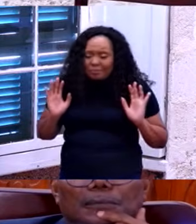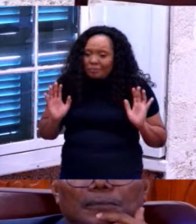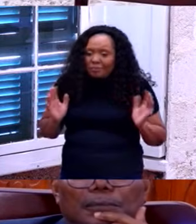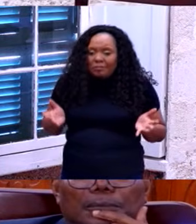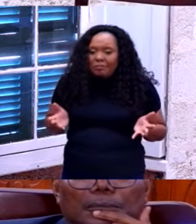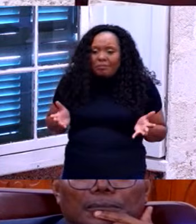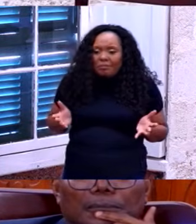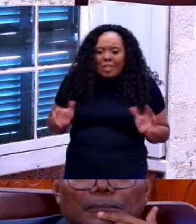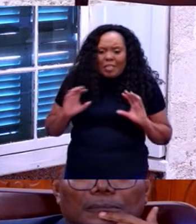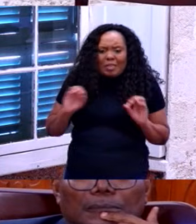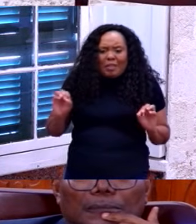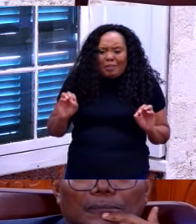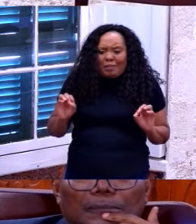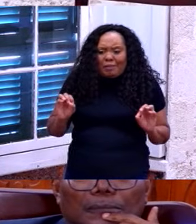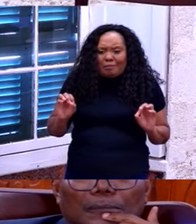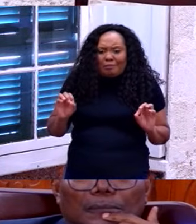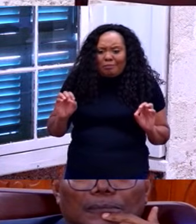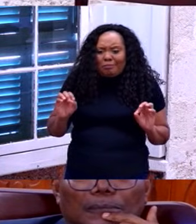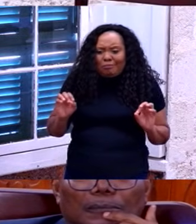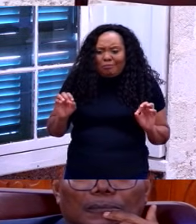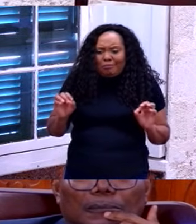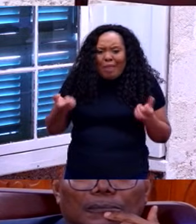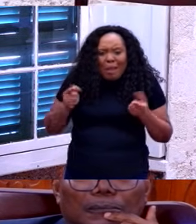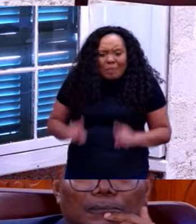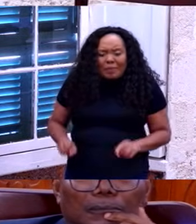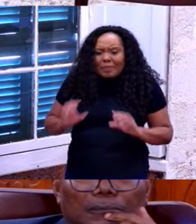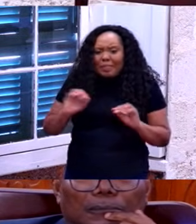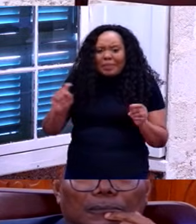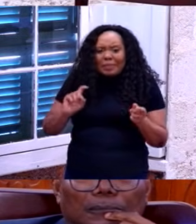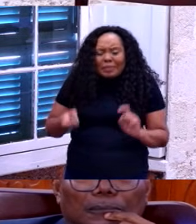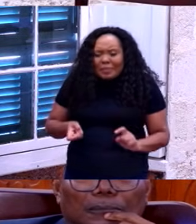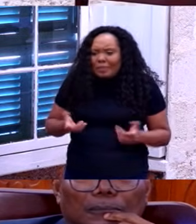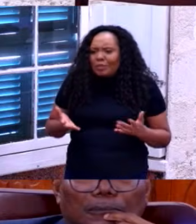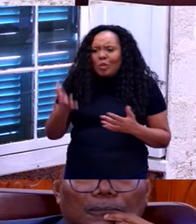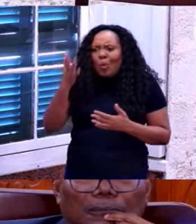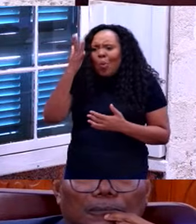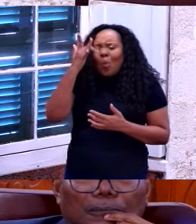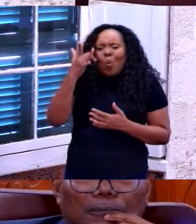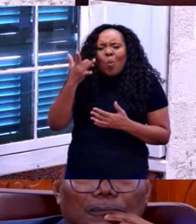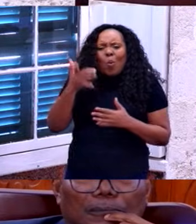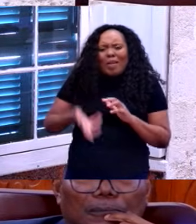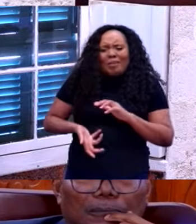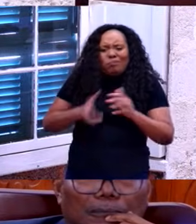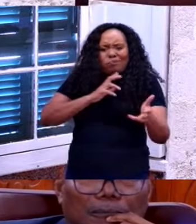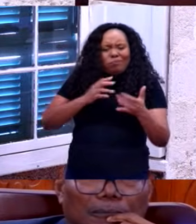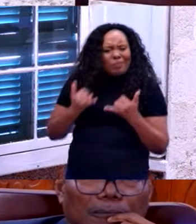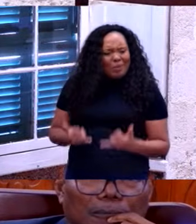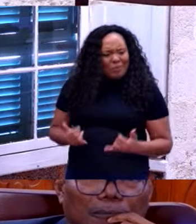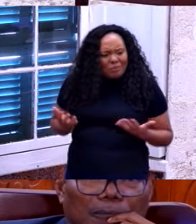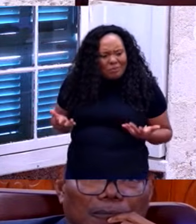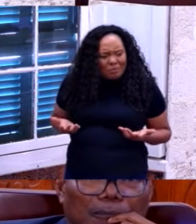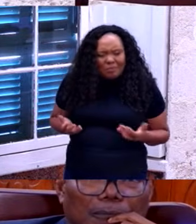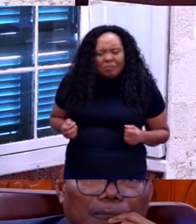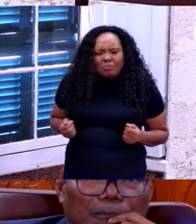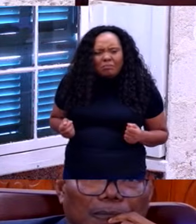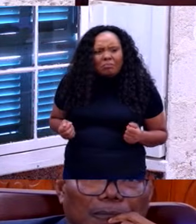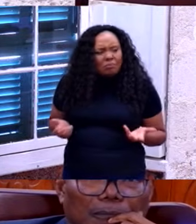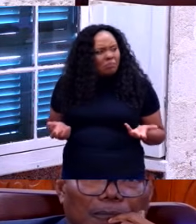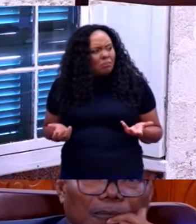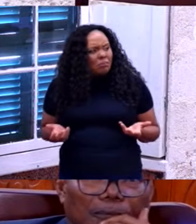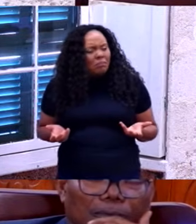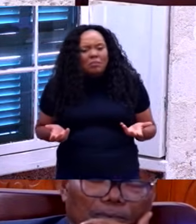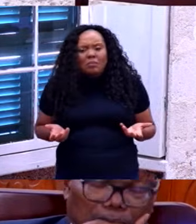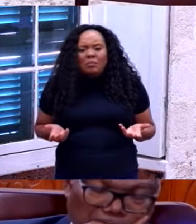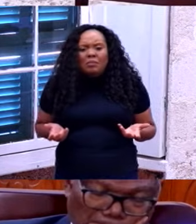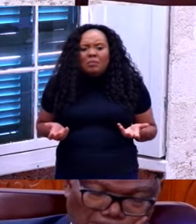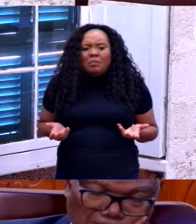the reality is that in a small society, you have people of limited,